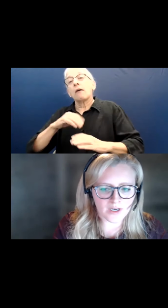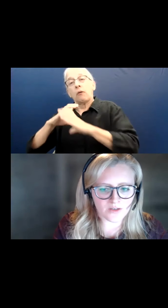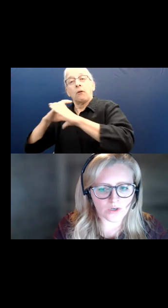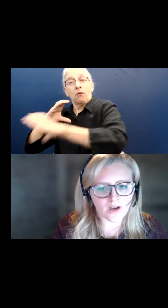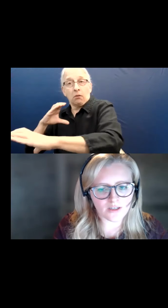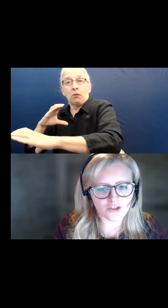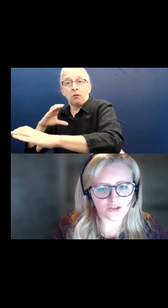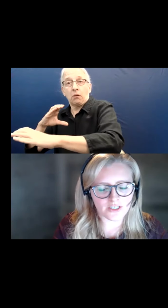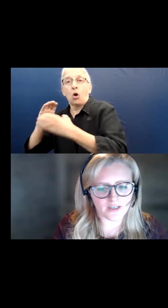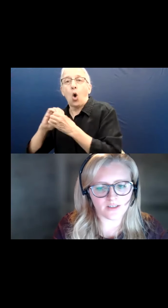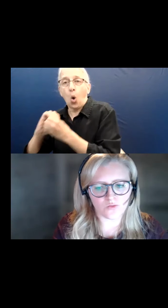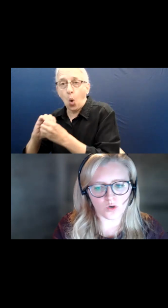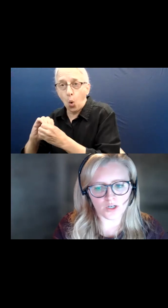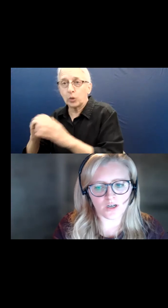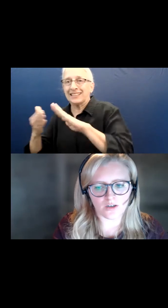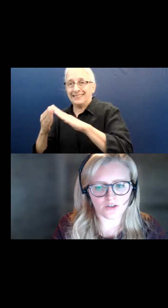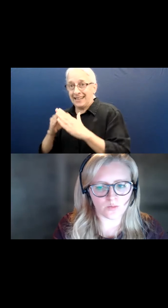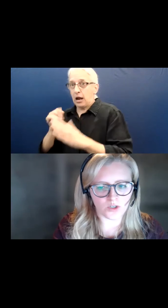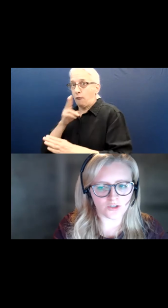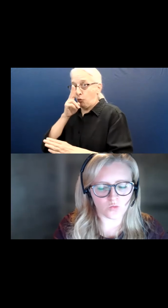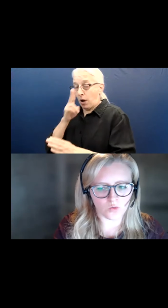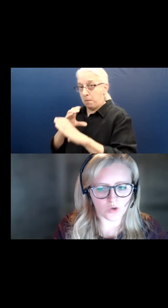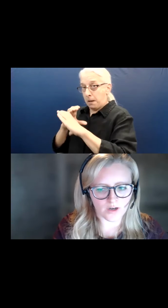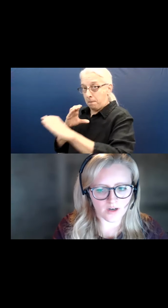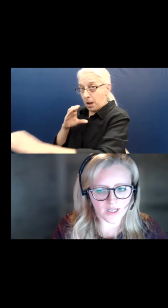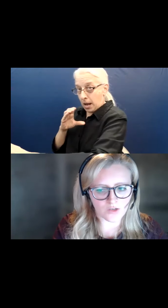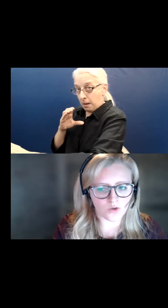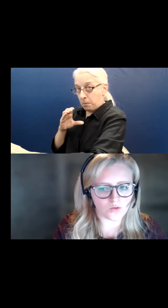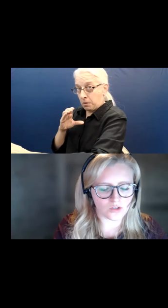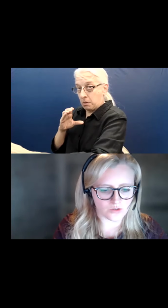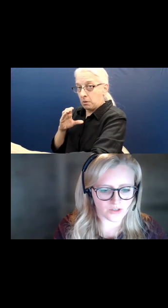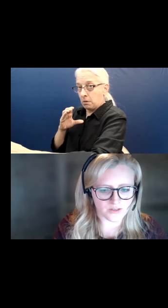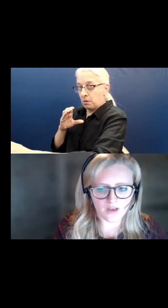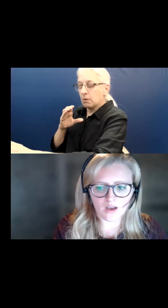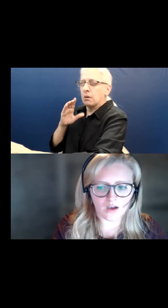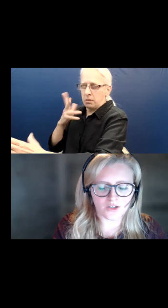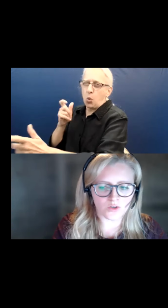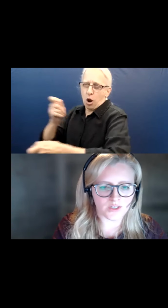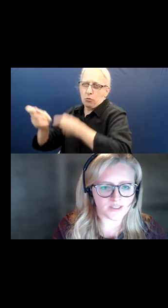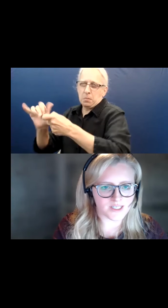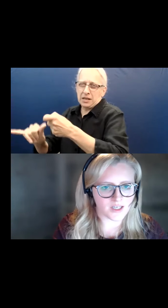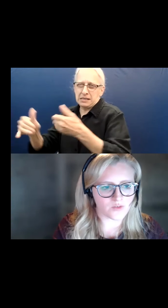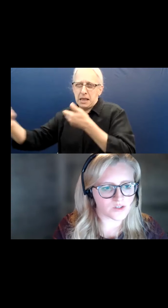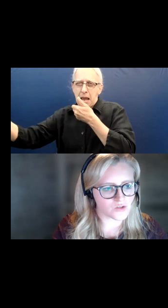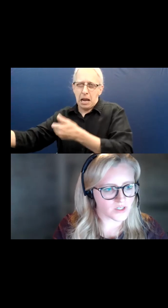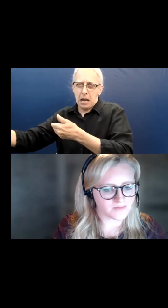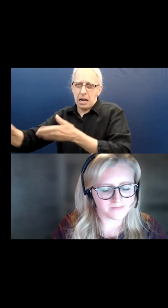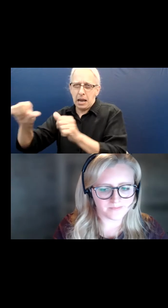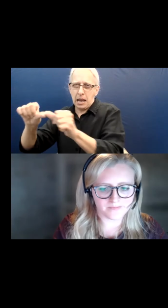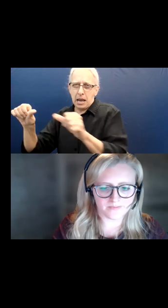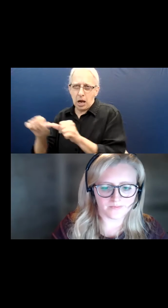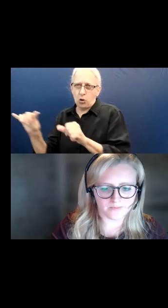Please keep in mind that we're not sure yet if work under the bridge will require any road closures on Northeast 85th